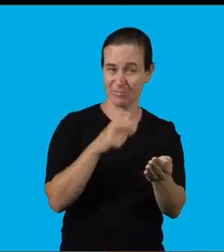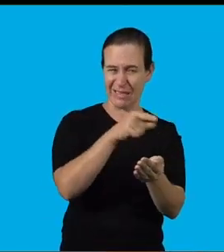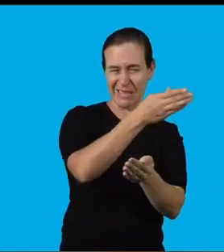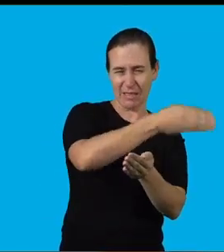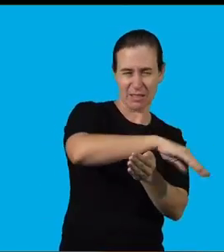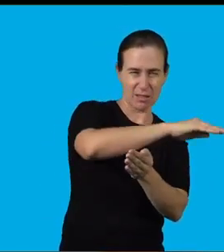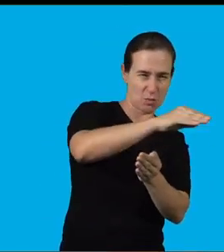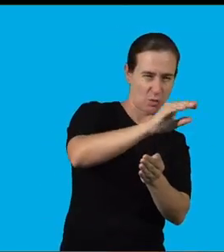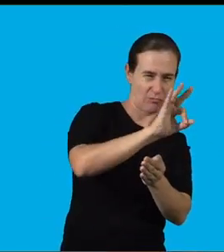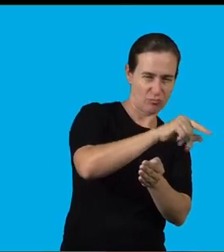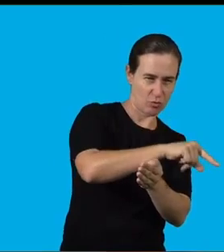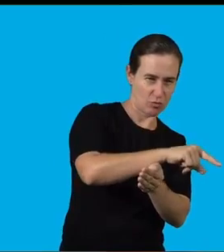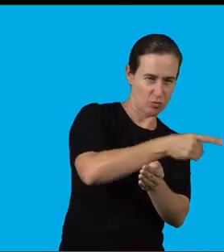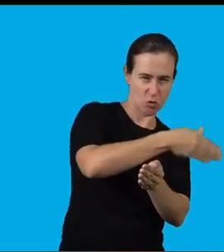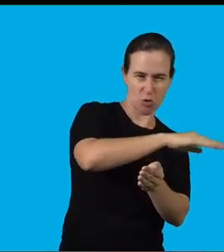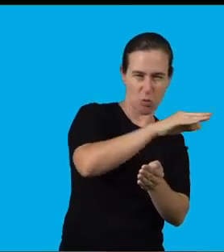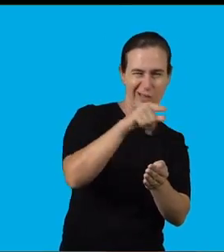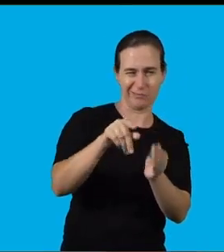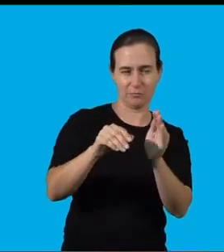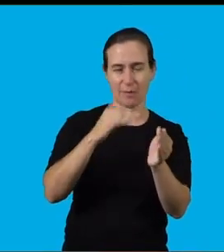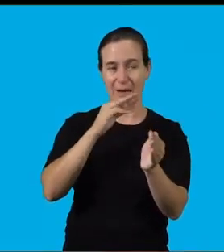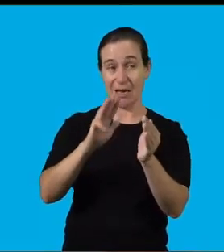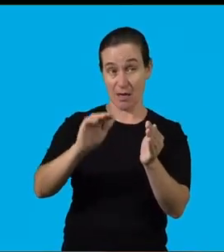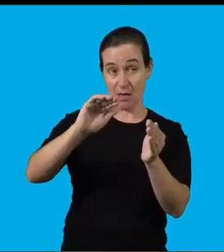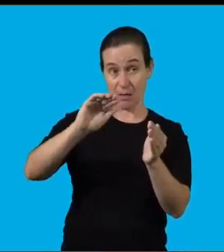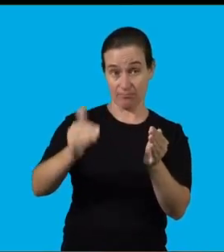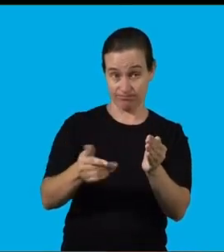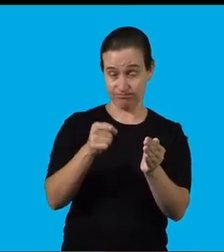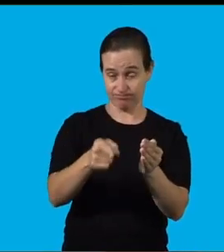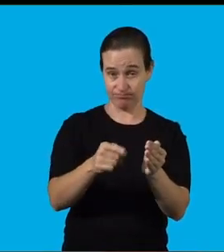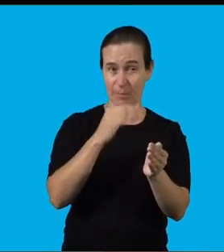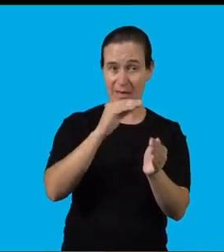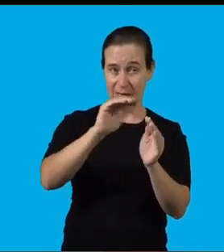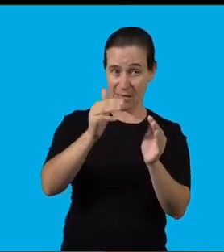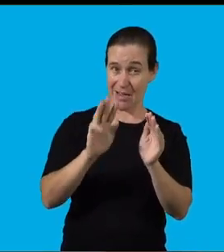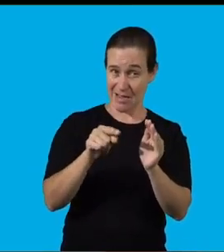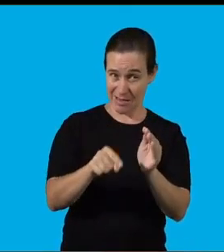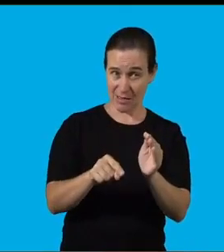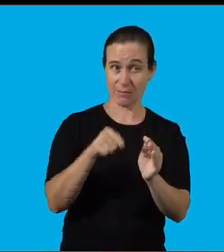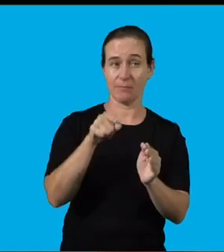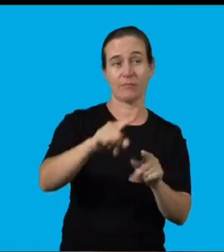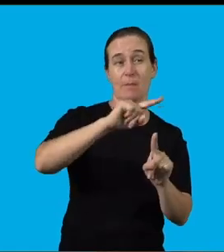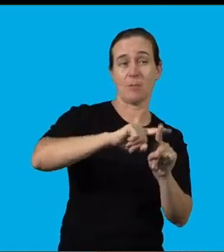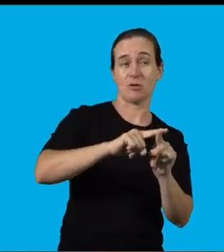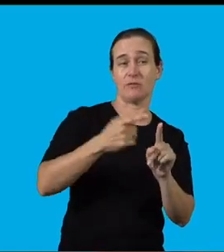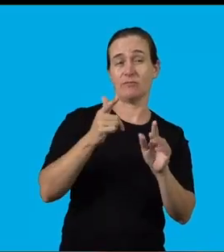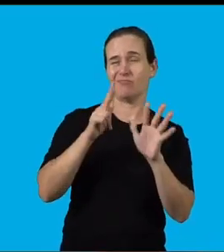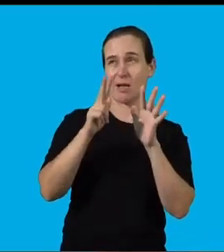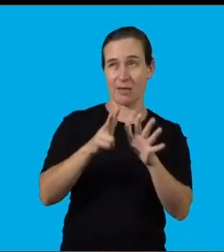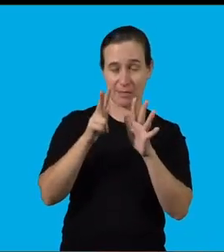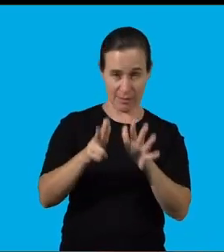time, -3 squared is going to give me 9. -6 times -3 is going to give me